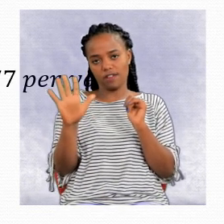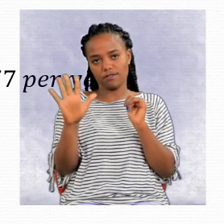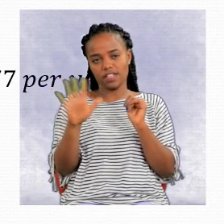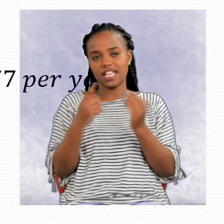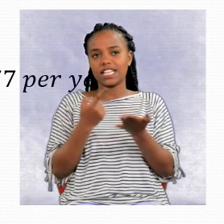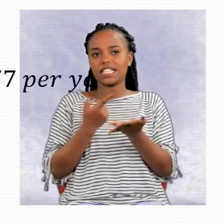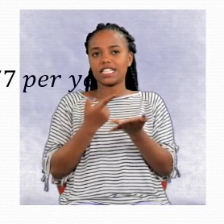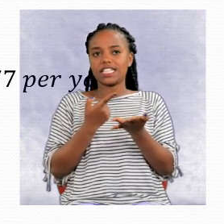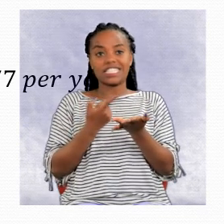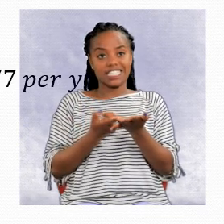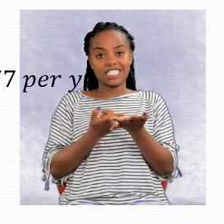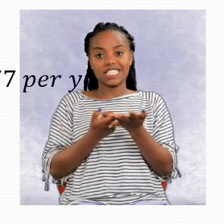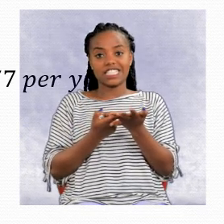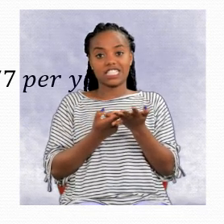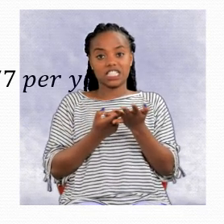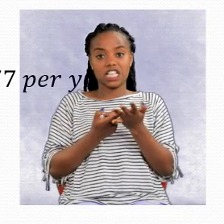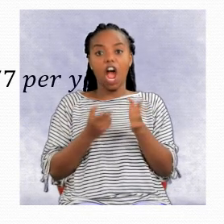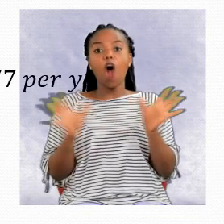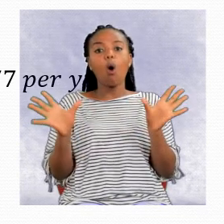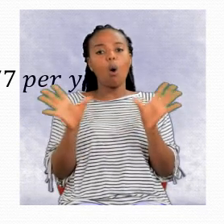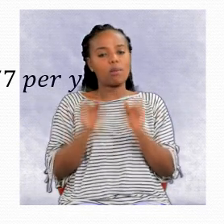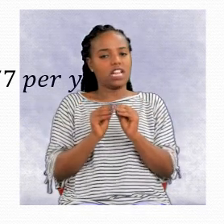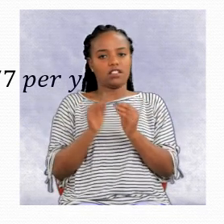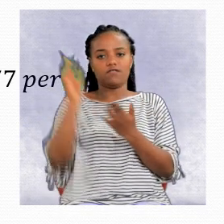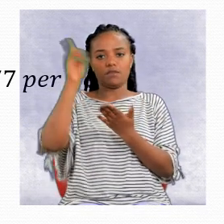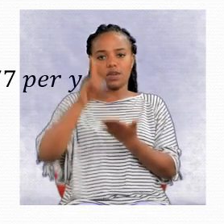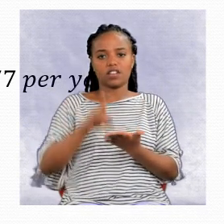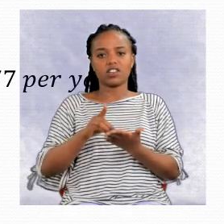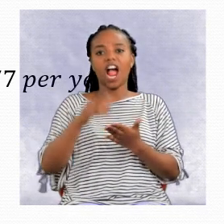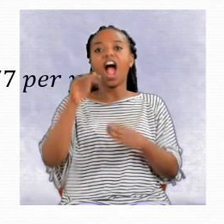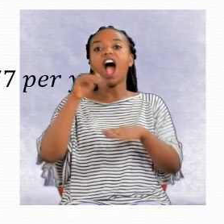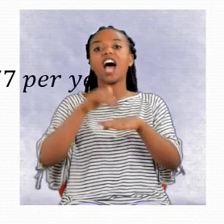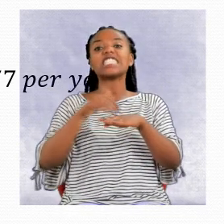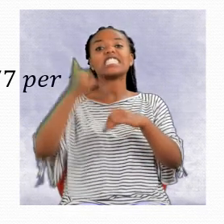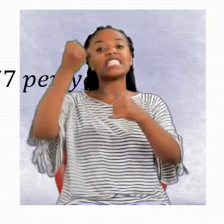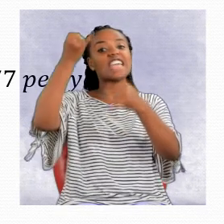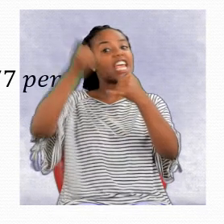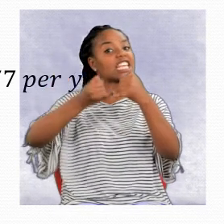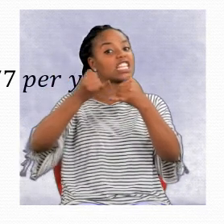575.25. This is the accumulated depreciation as the end of